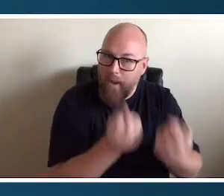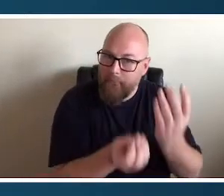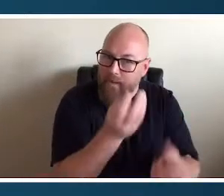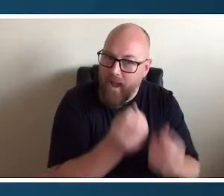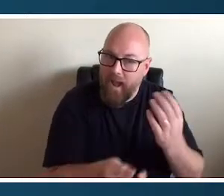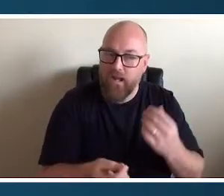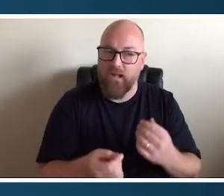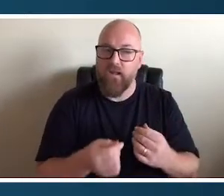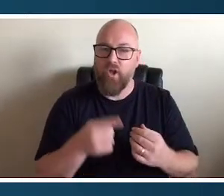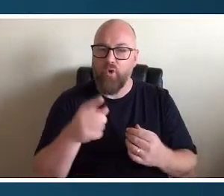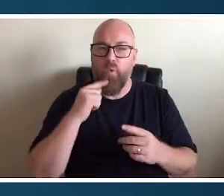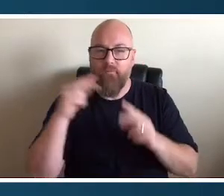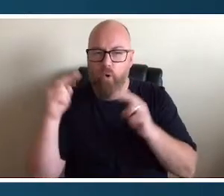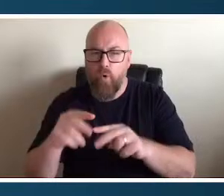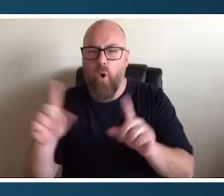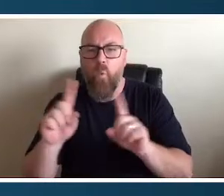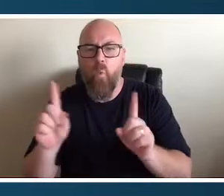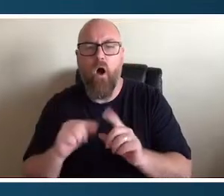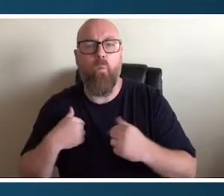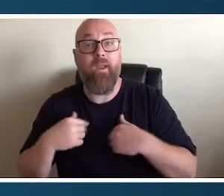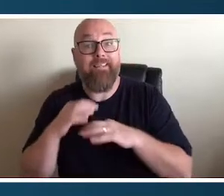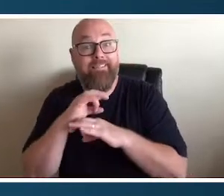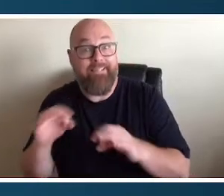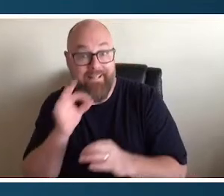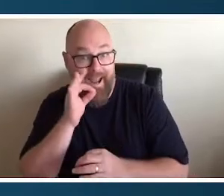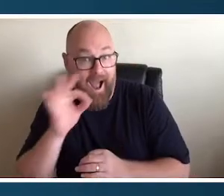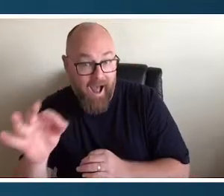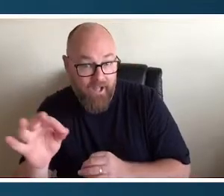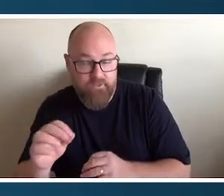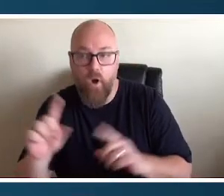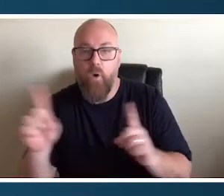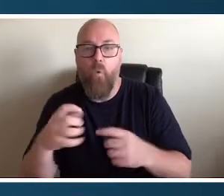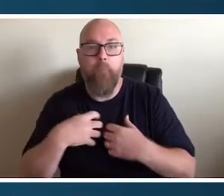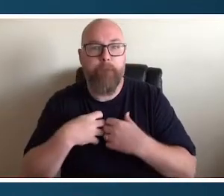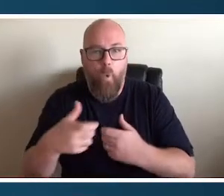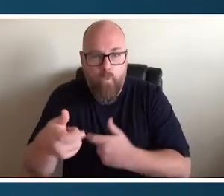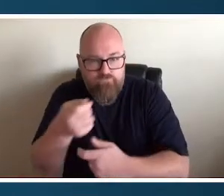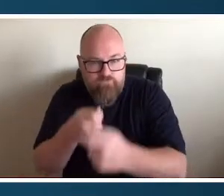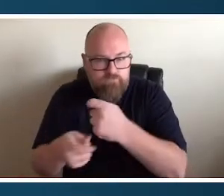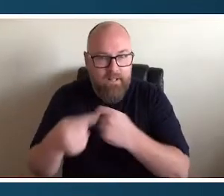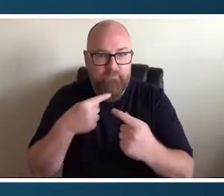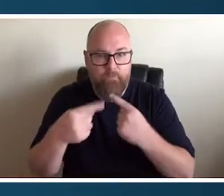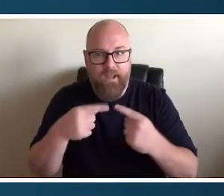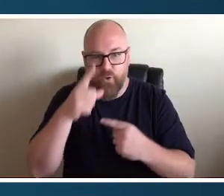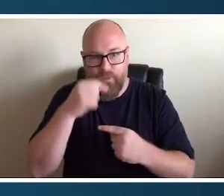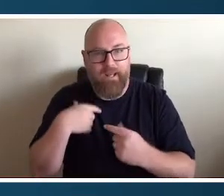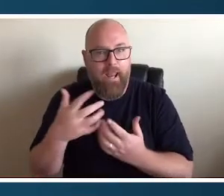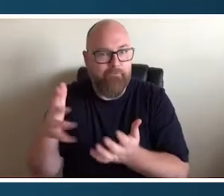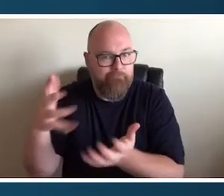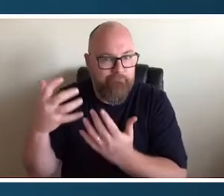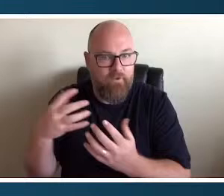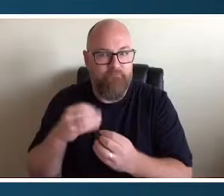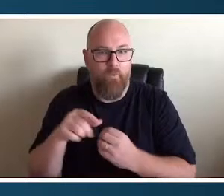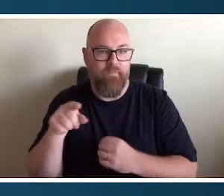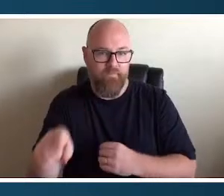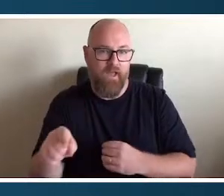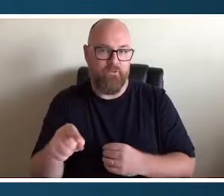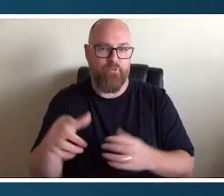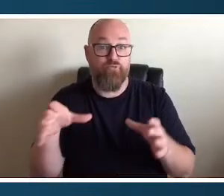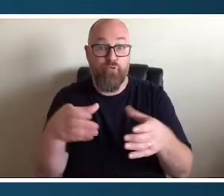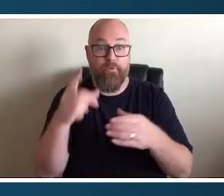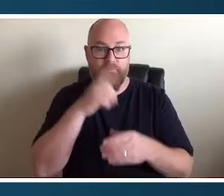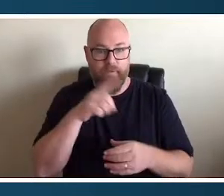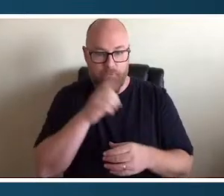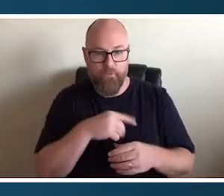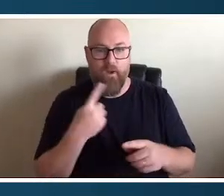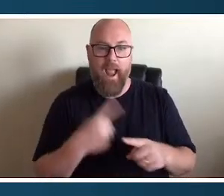What additional information could we try to extract from this sample size? And what more can, how much more and